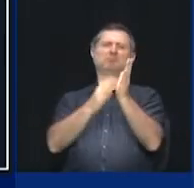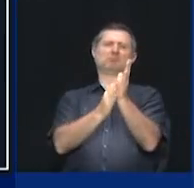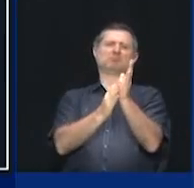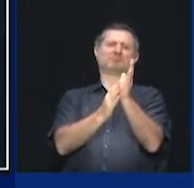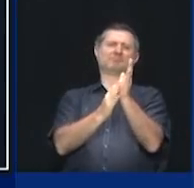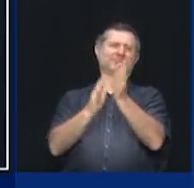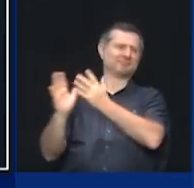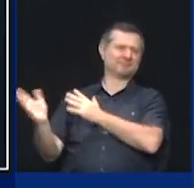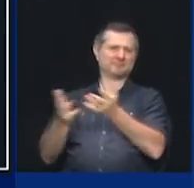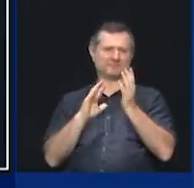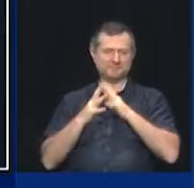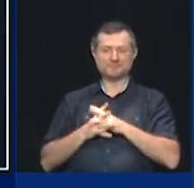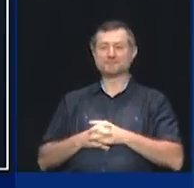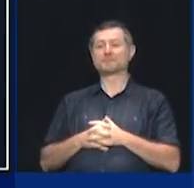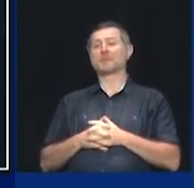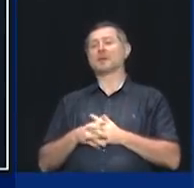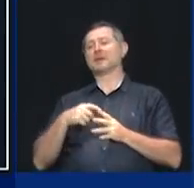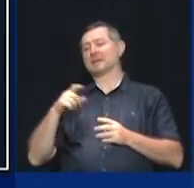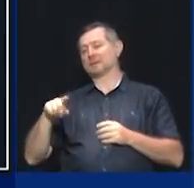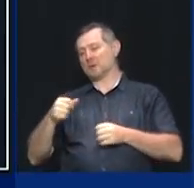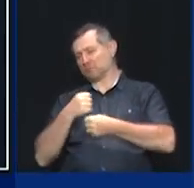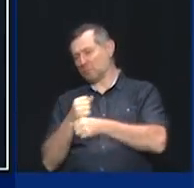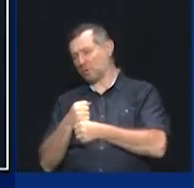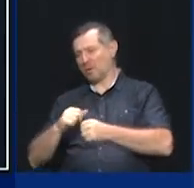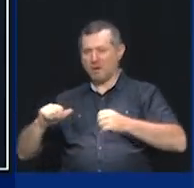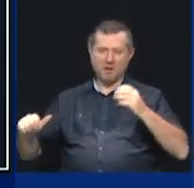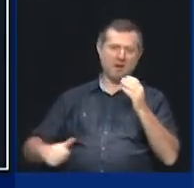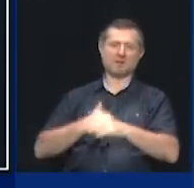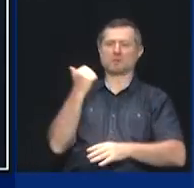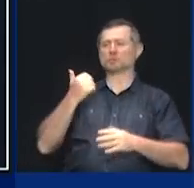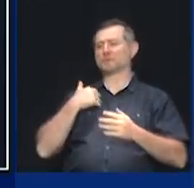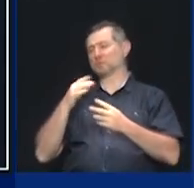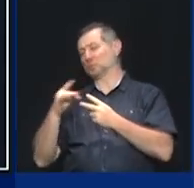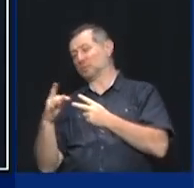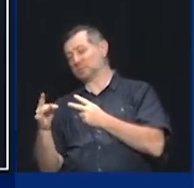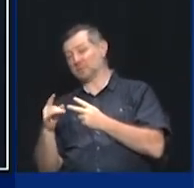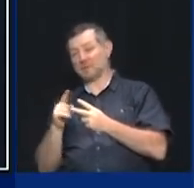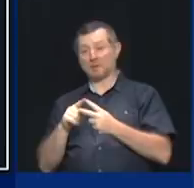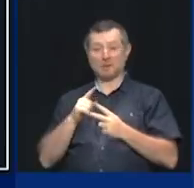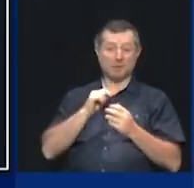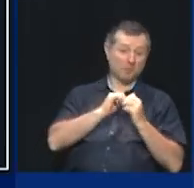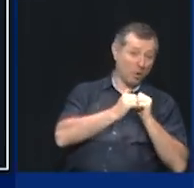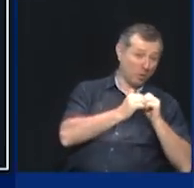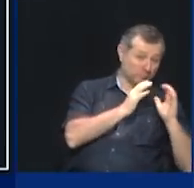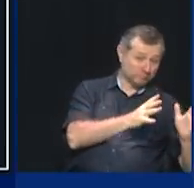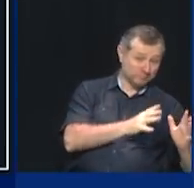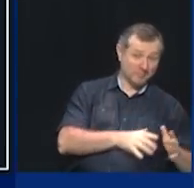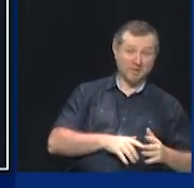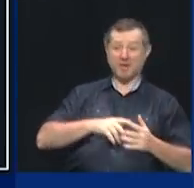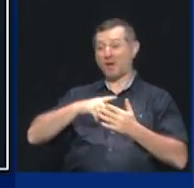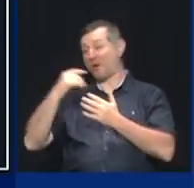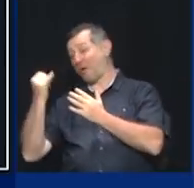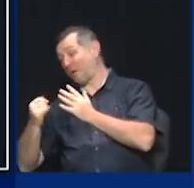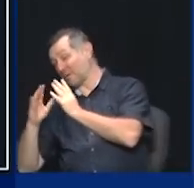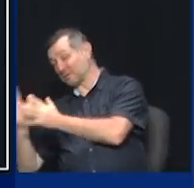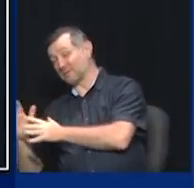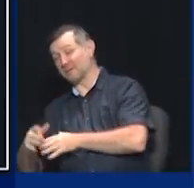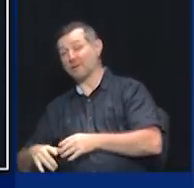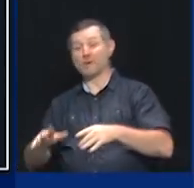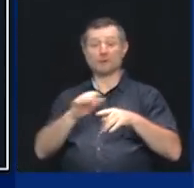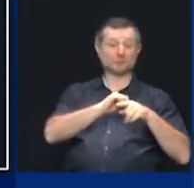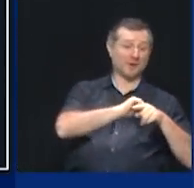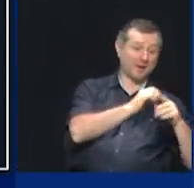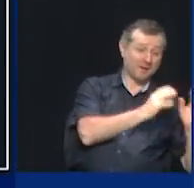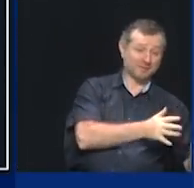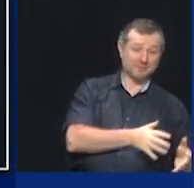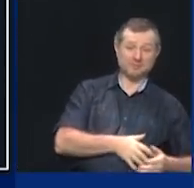And we have to create alternatives. You need sports programs and arts programs and training programs, and you need